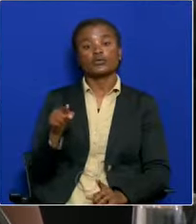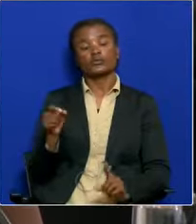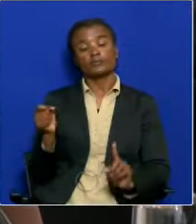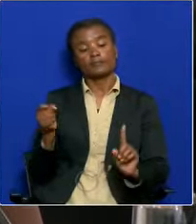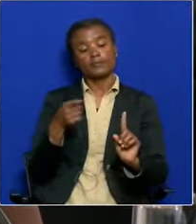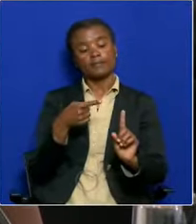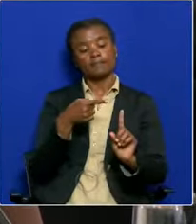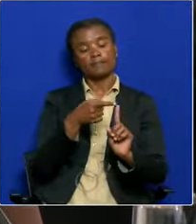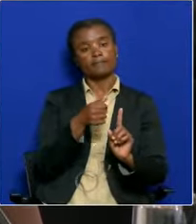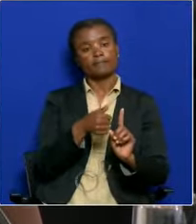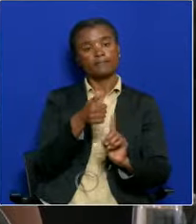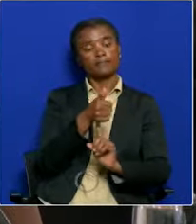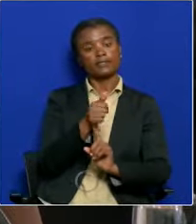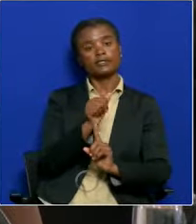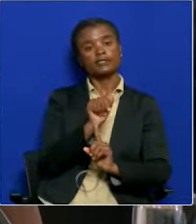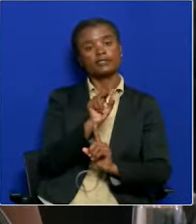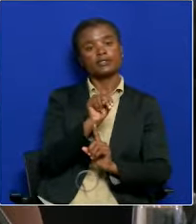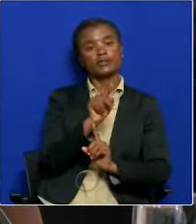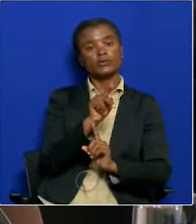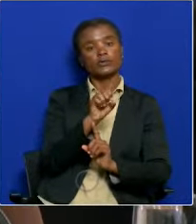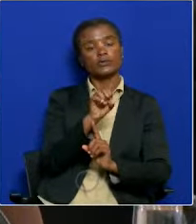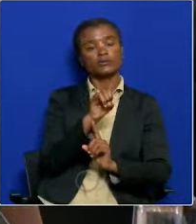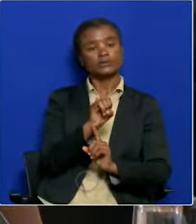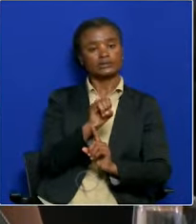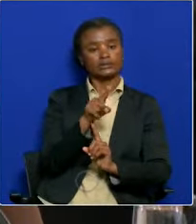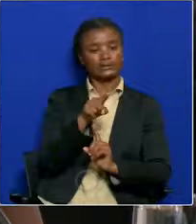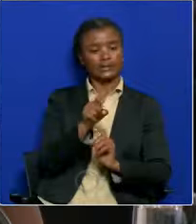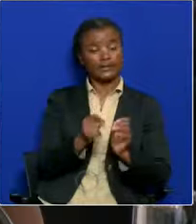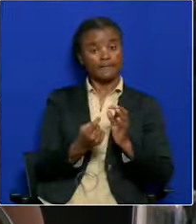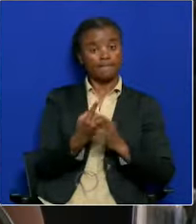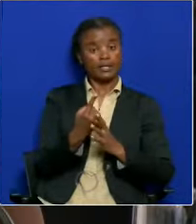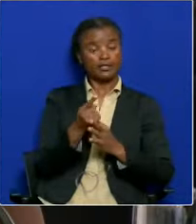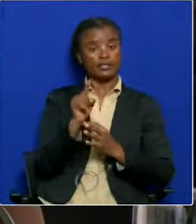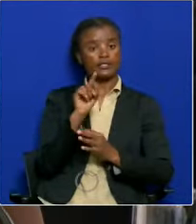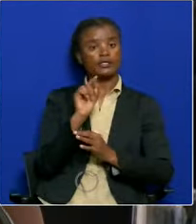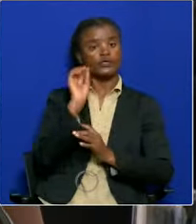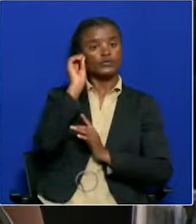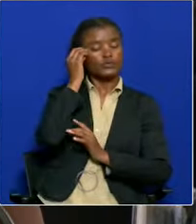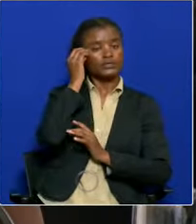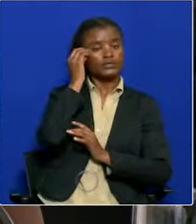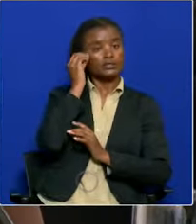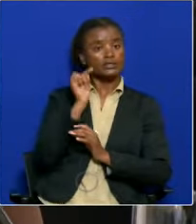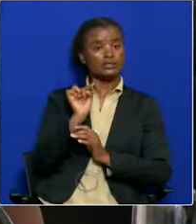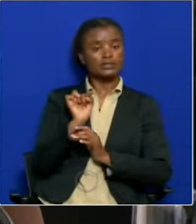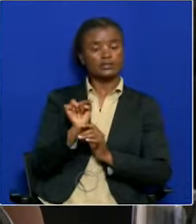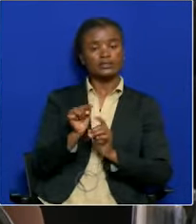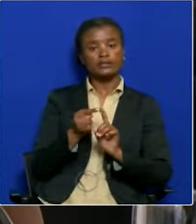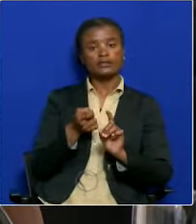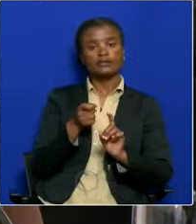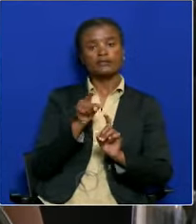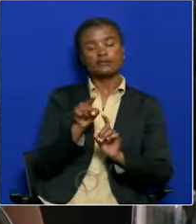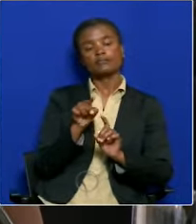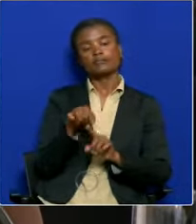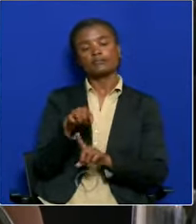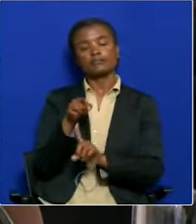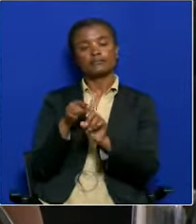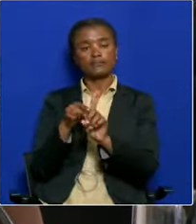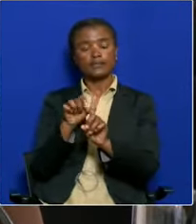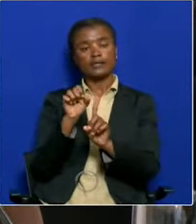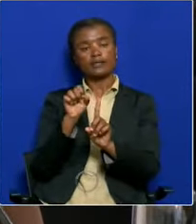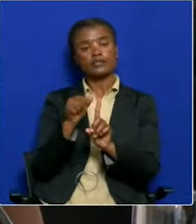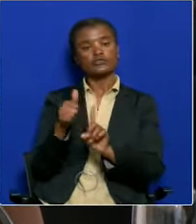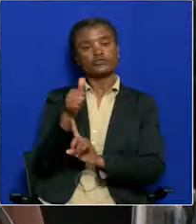news related to an investigation into General Masamula and Lieutenant General Kumalo. Can you see